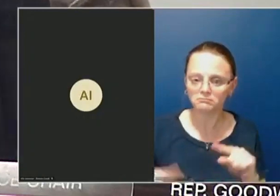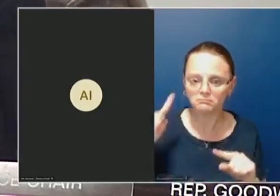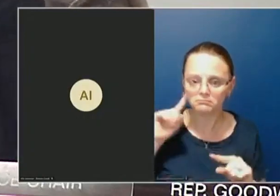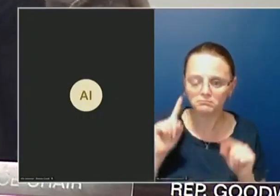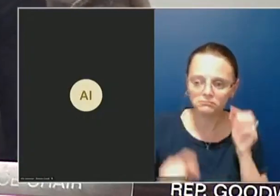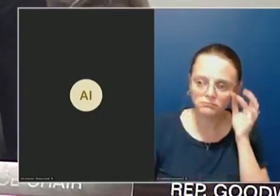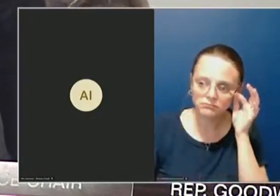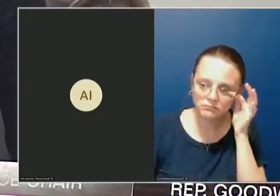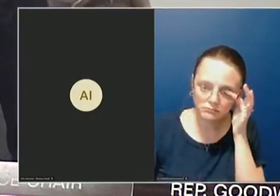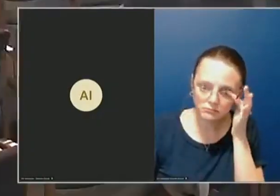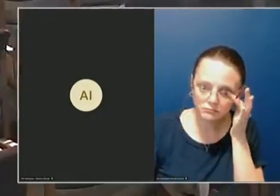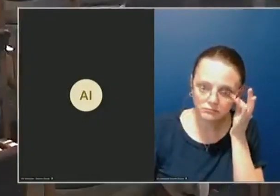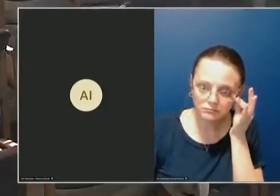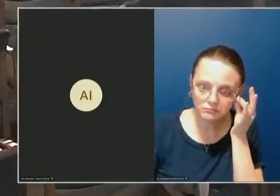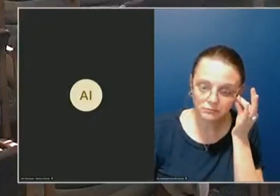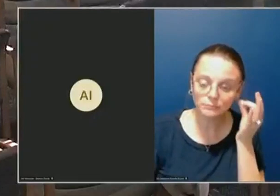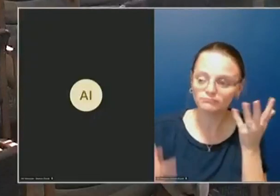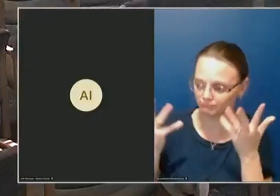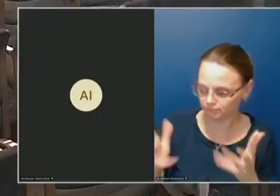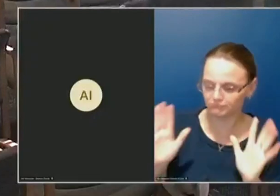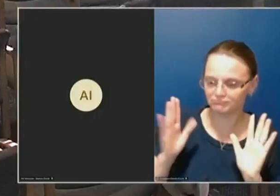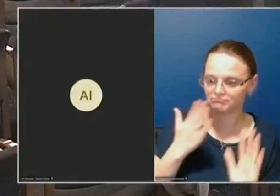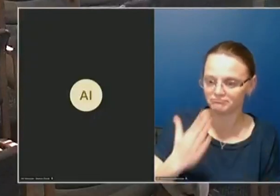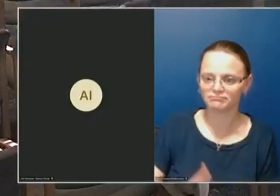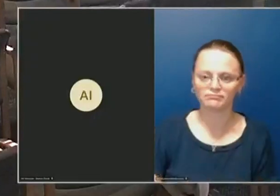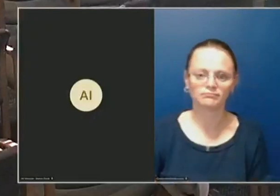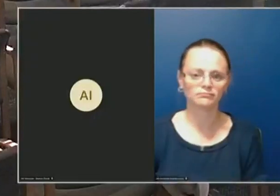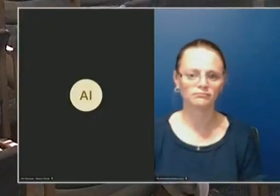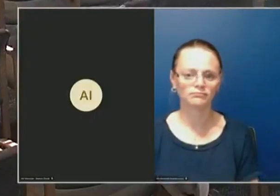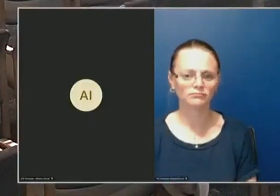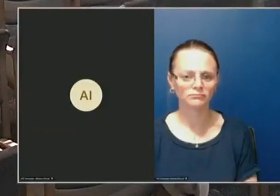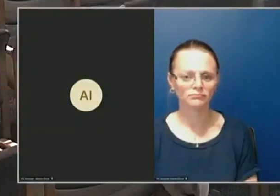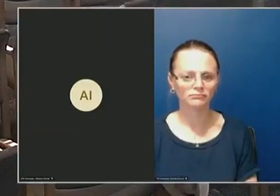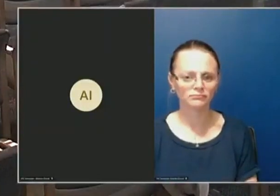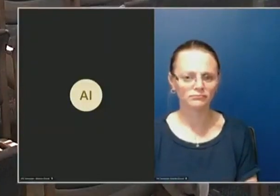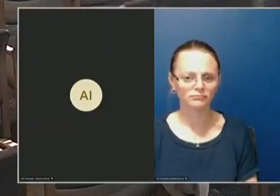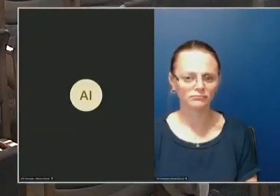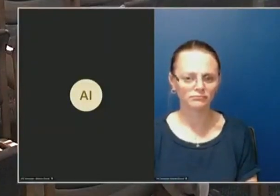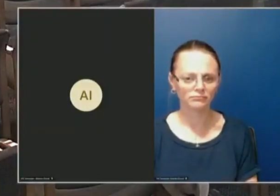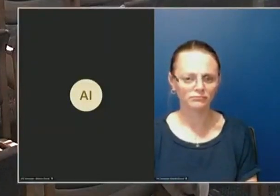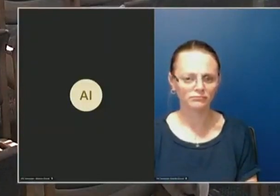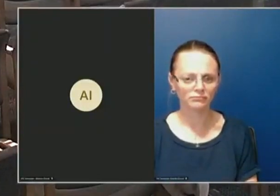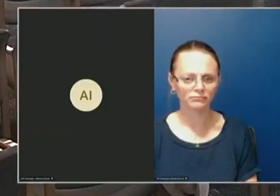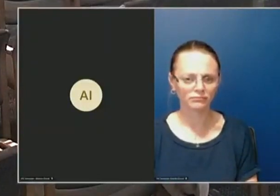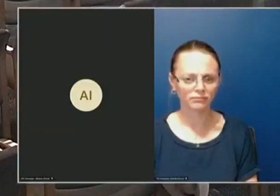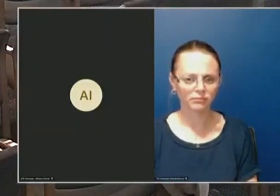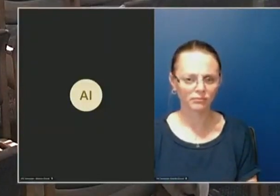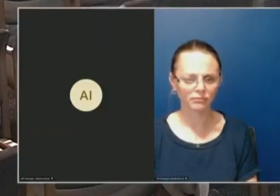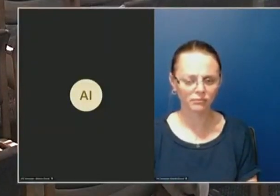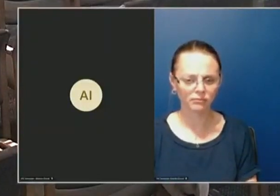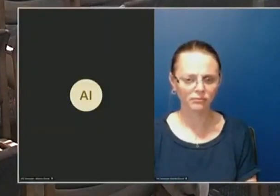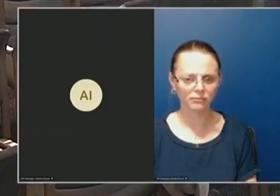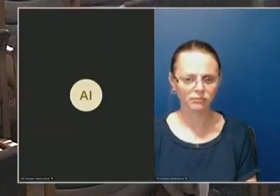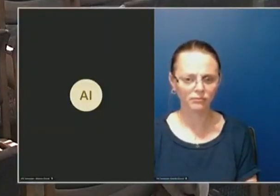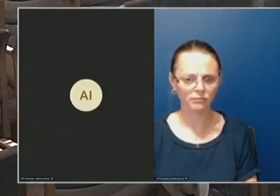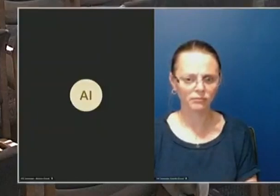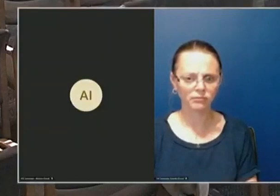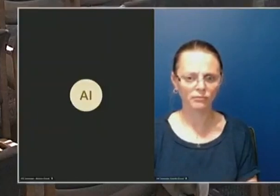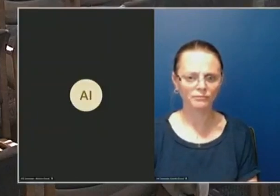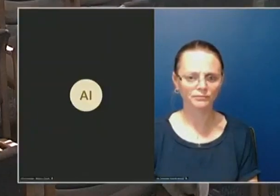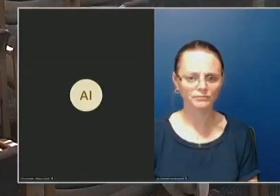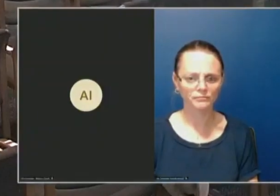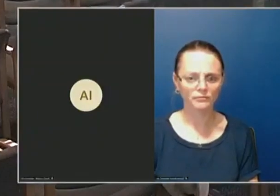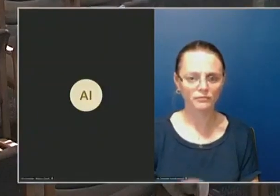I think that's probably enough. Thank you, Mr. Chair. Representative Deal, you've already talked. You want to Yes, I have. I would like This to get is- Representative Goodwin in and then give- myself. give her a chance.